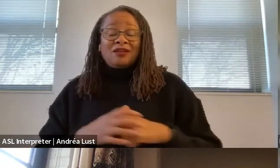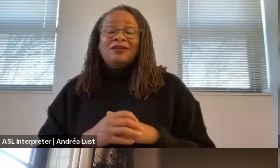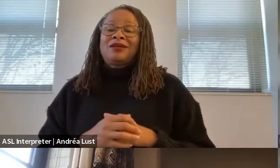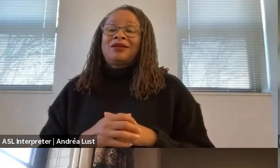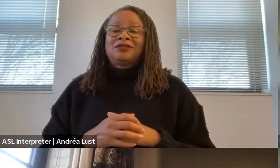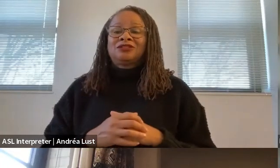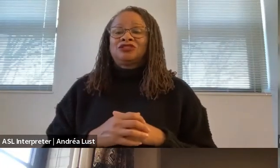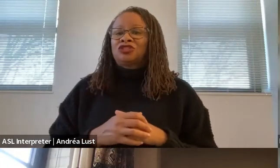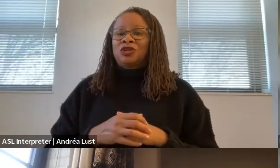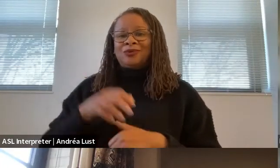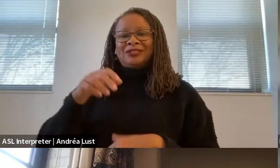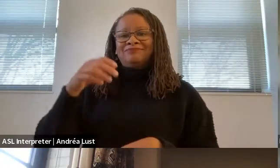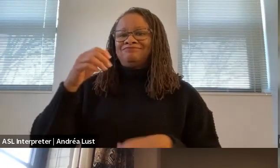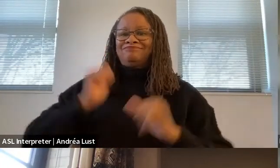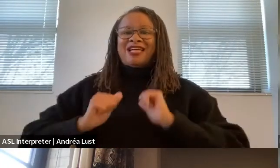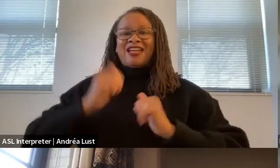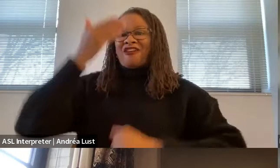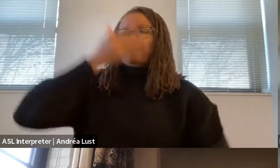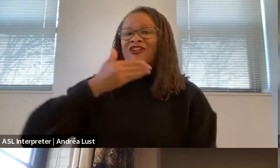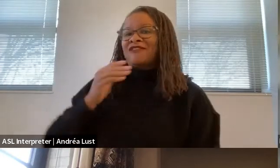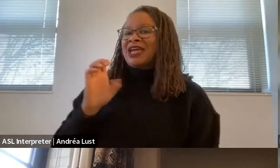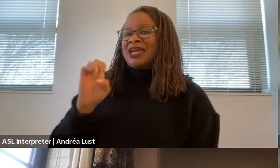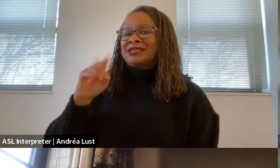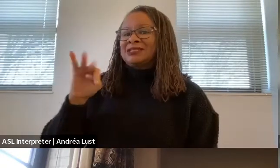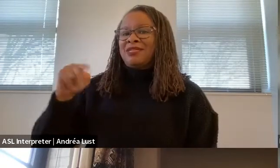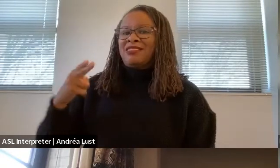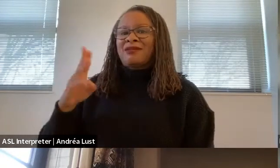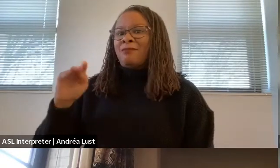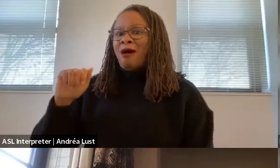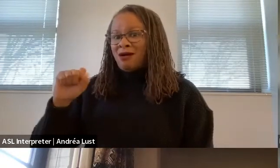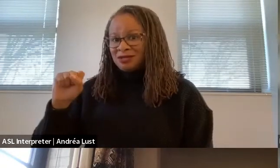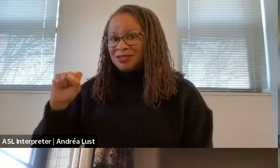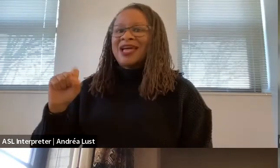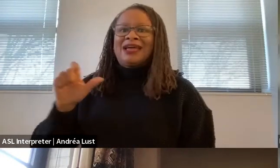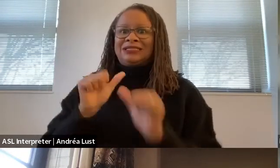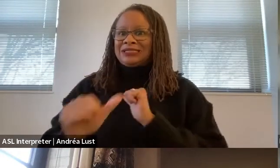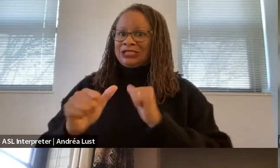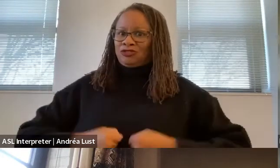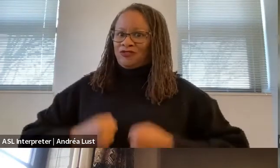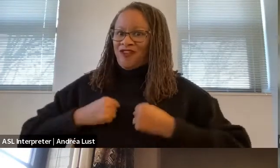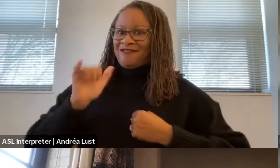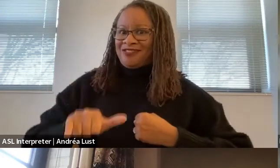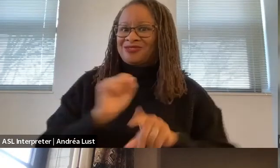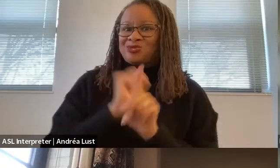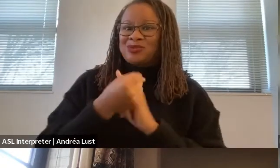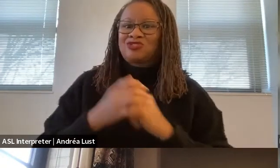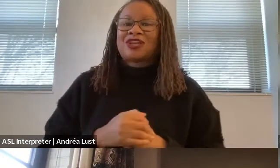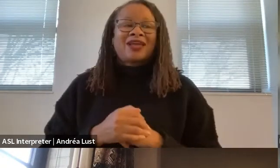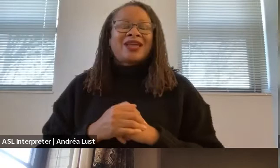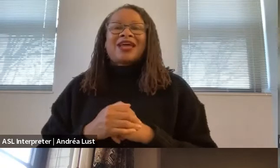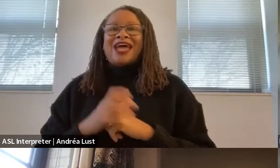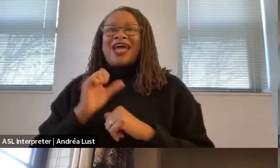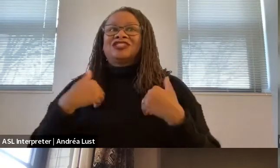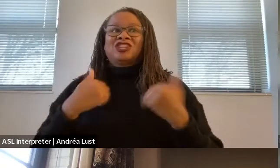of Elizabeth Moss and like not get swallowed up whole, which is a feat by itself. And then she has a range